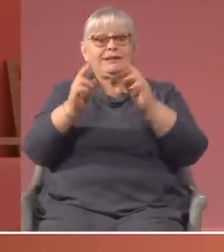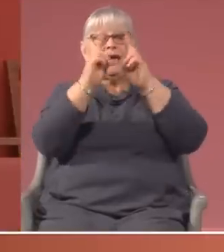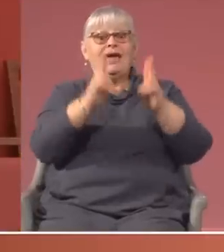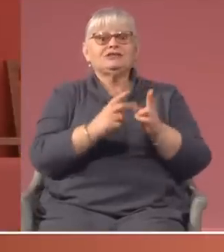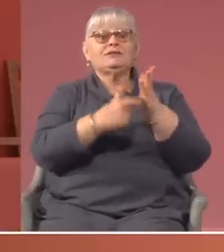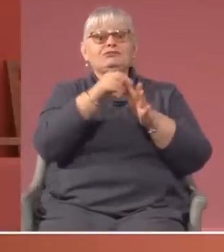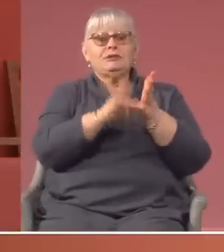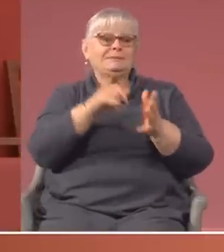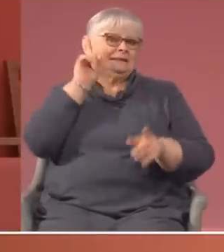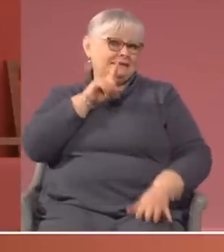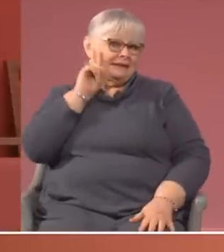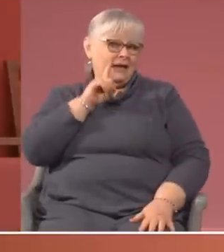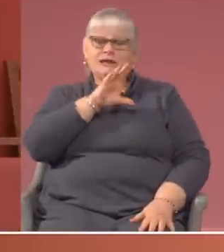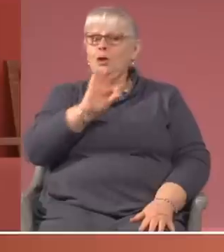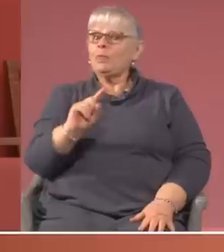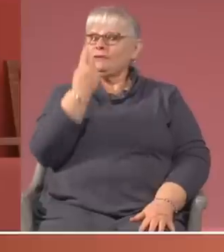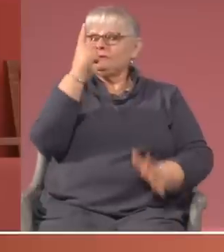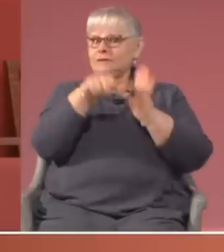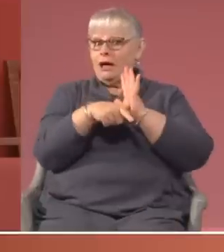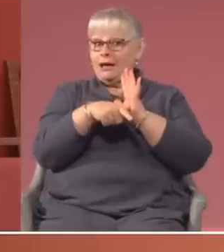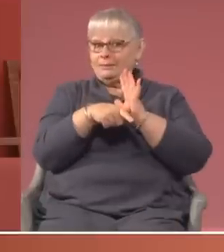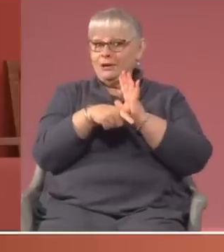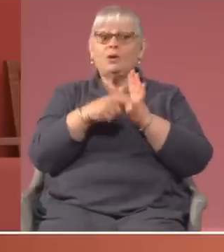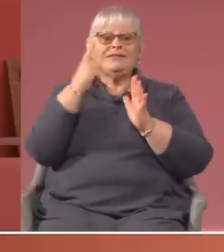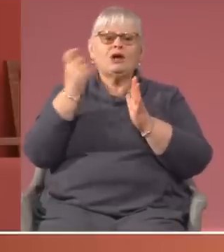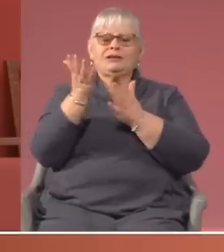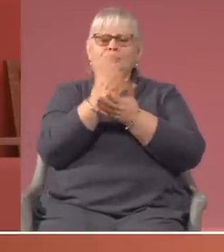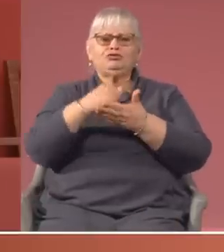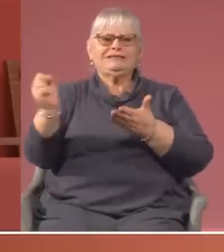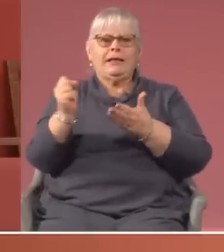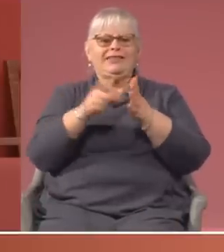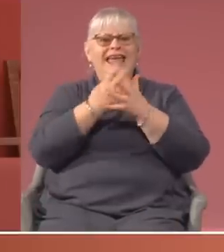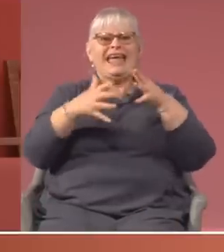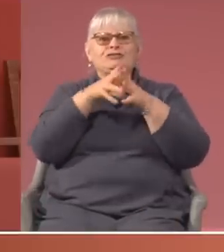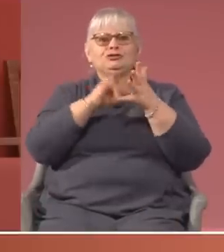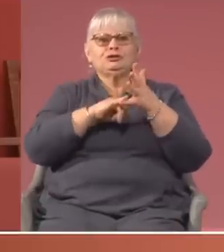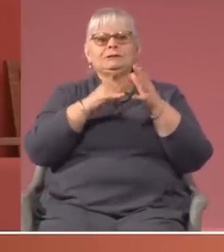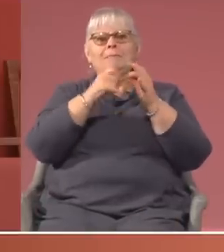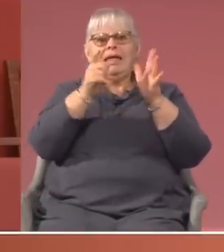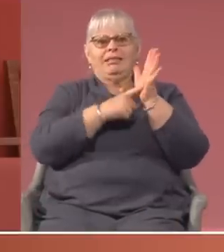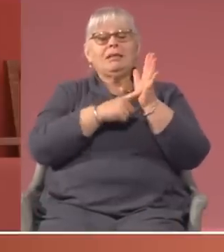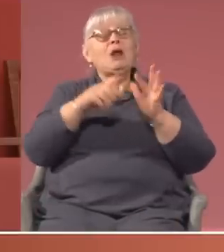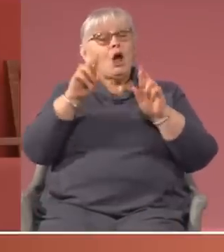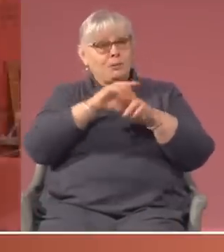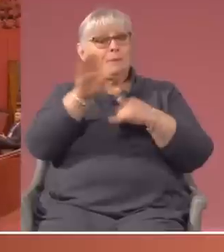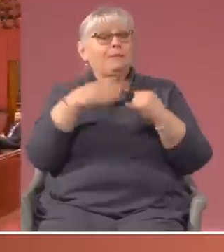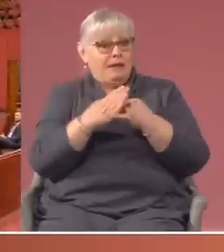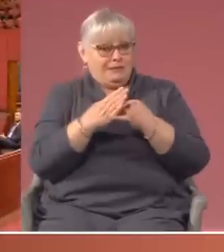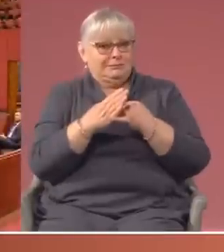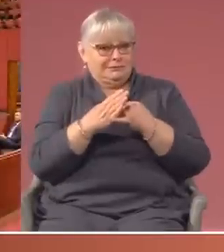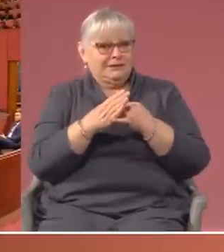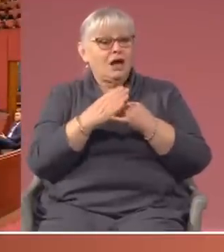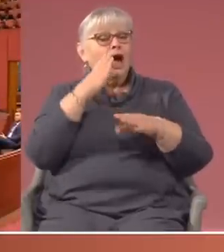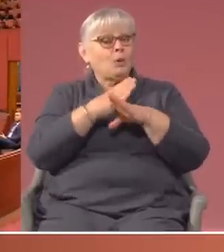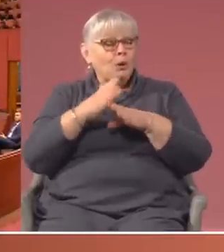time the Parliament has tried to repeal the Andrews Bill, but I hope it will be the last. I'll work with everyone in the